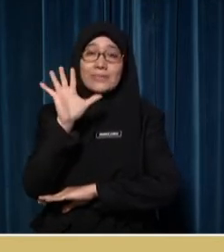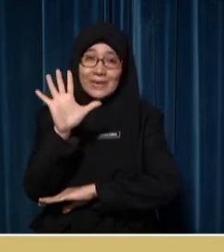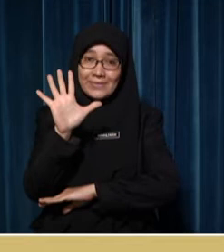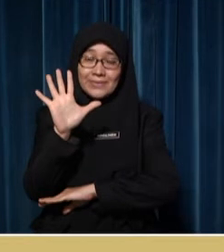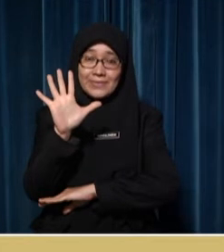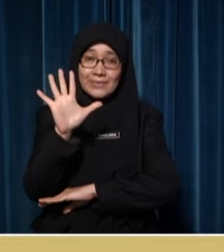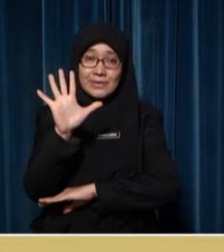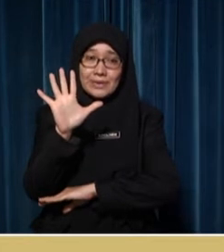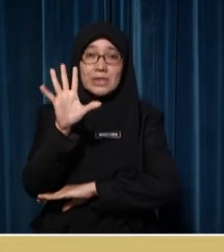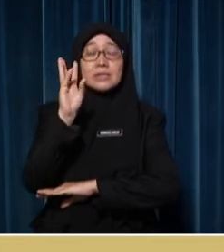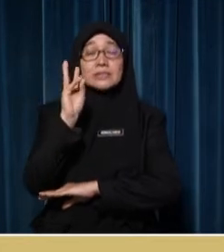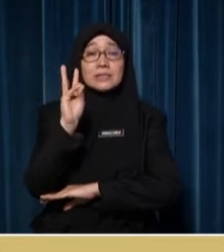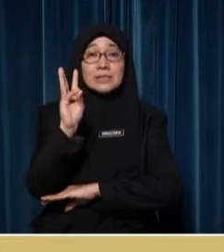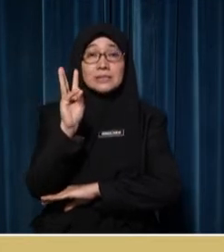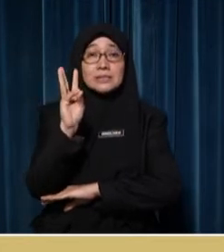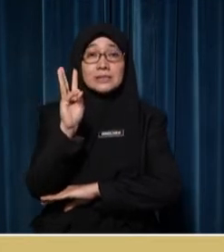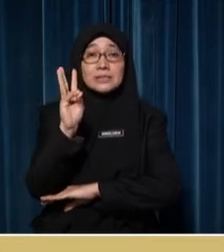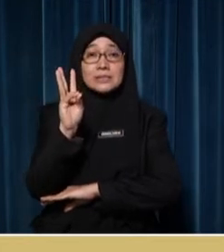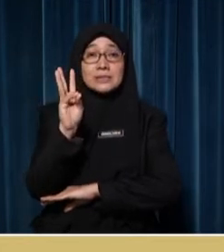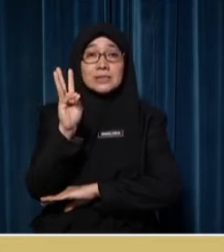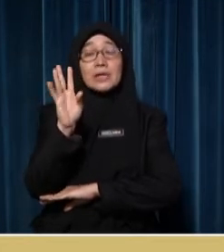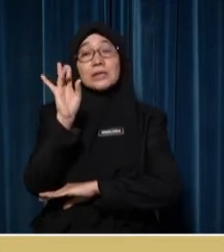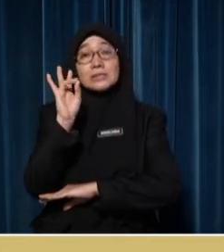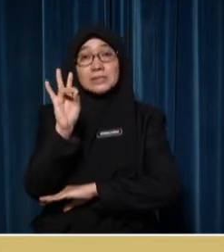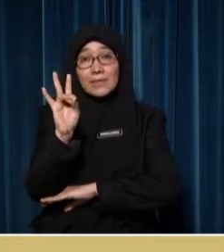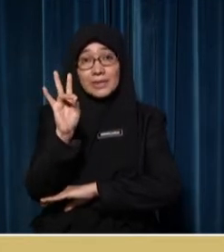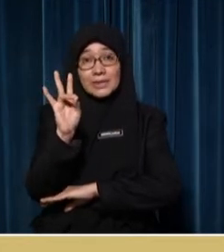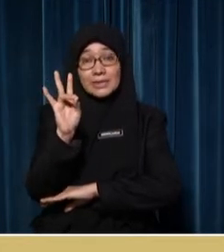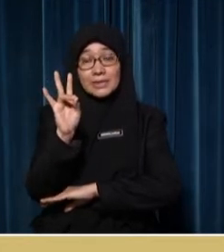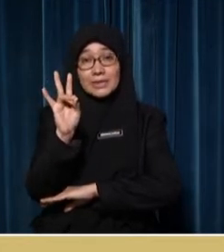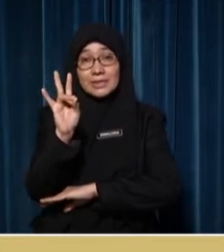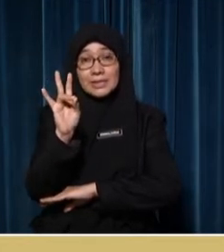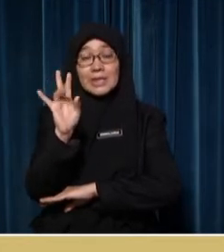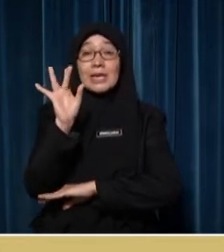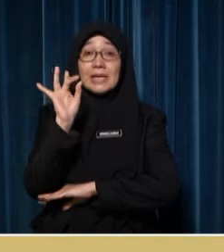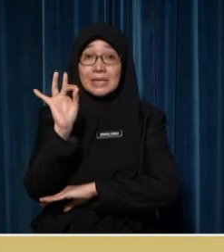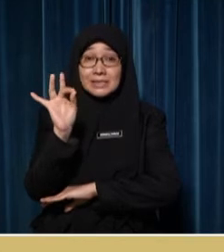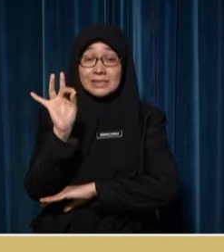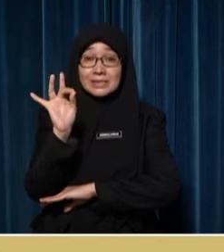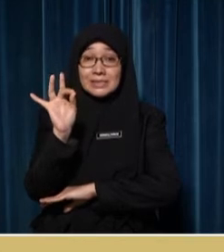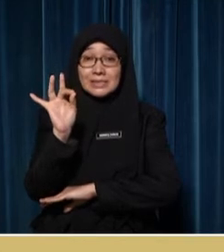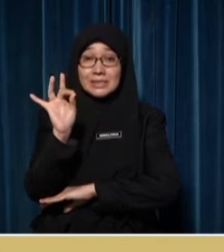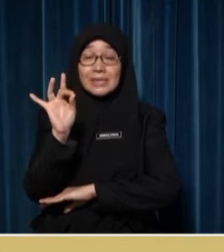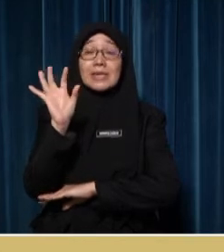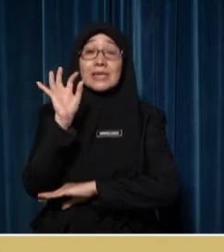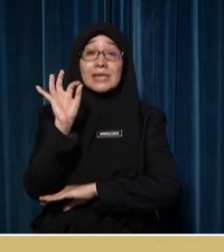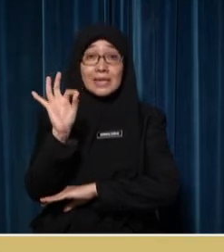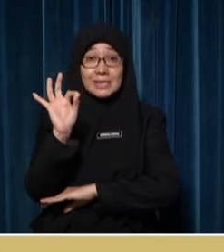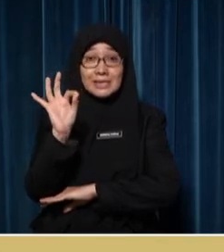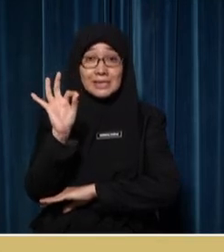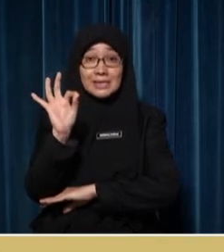5, 6, 7, 8,